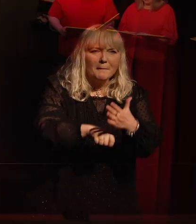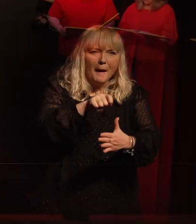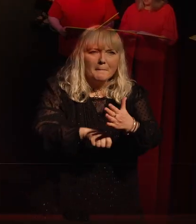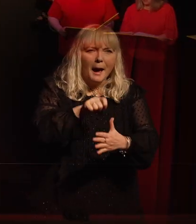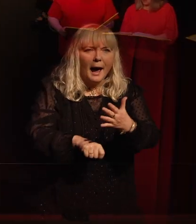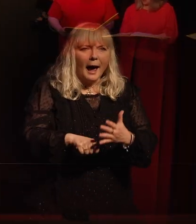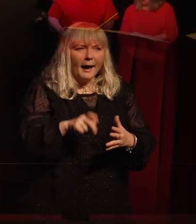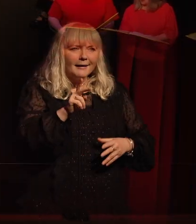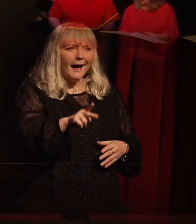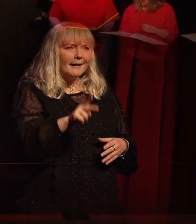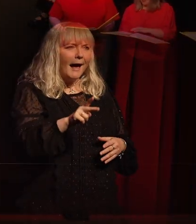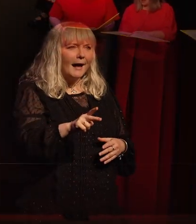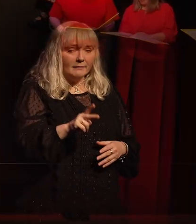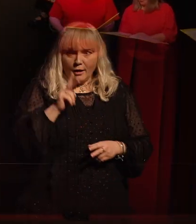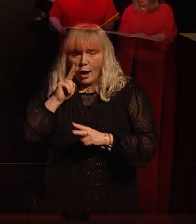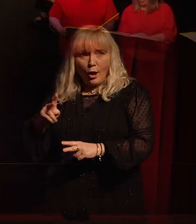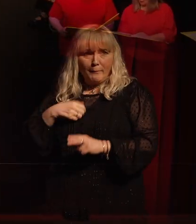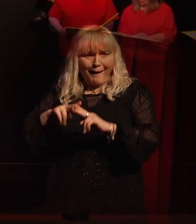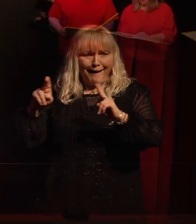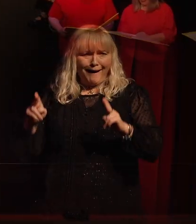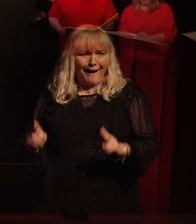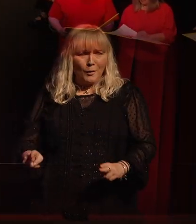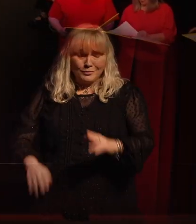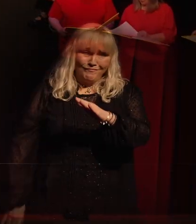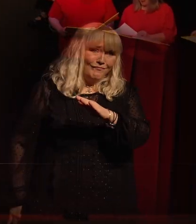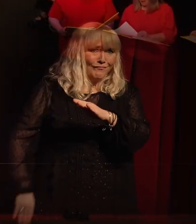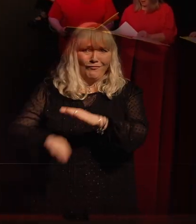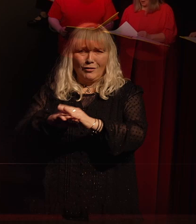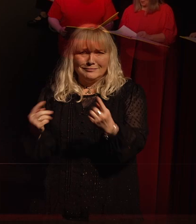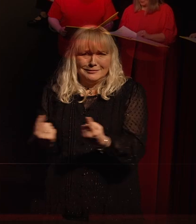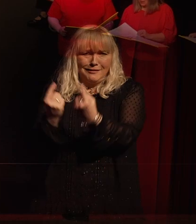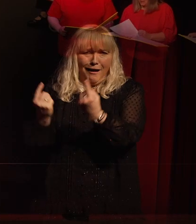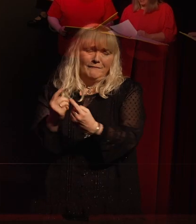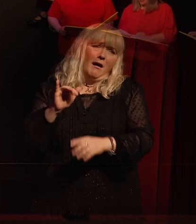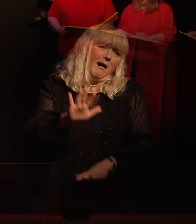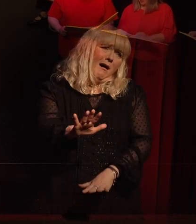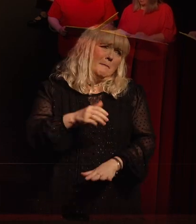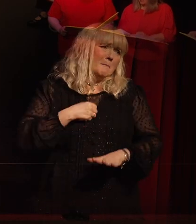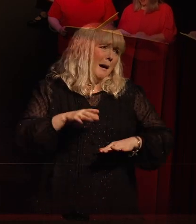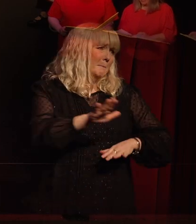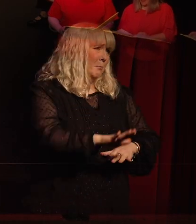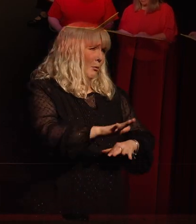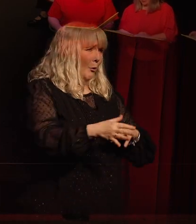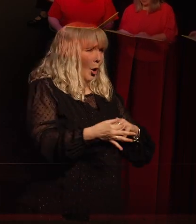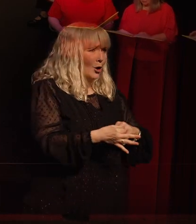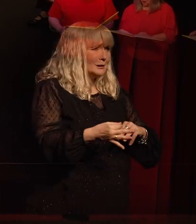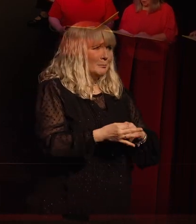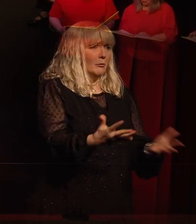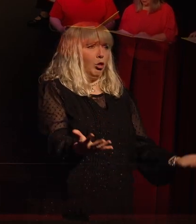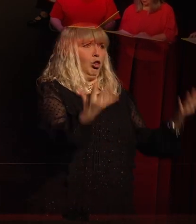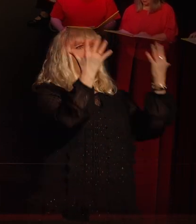Look at my house, there is no more room, and my poor spouse sits surrounded by fire